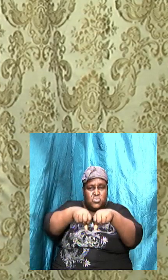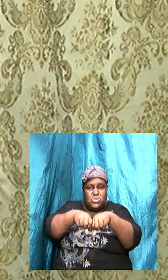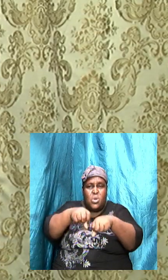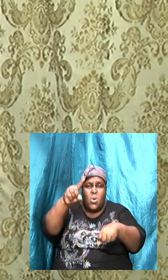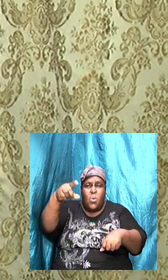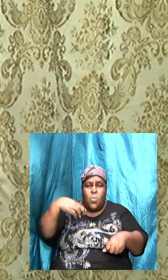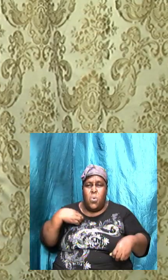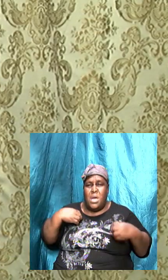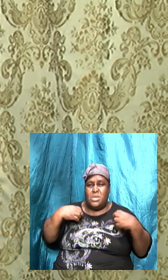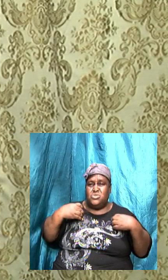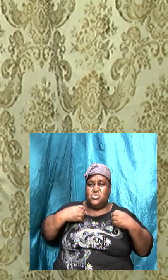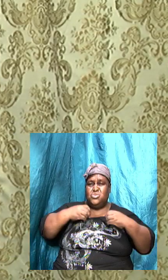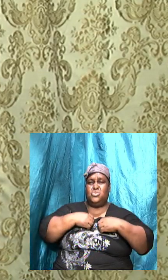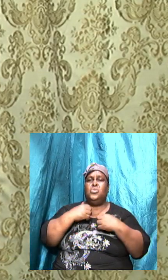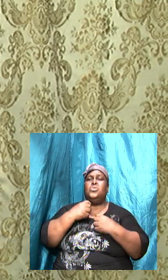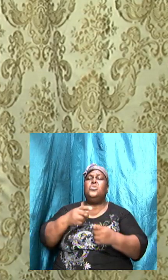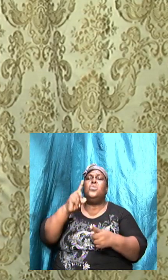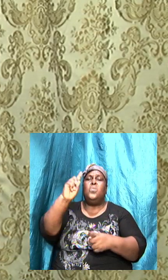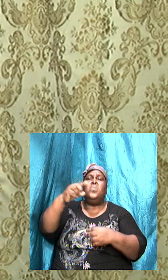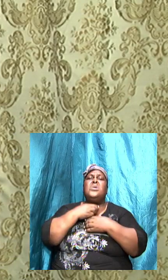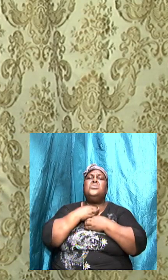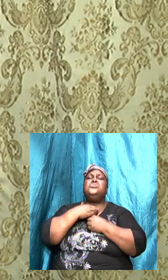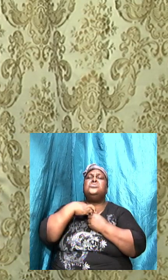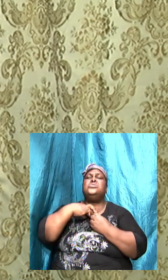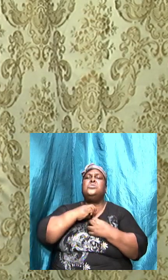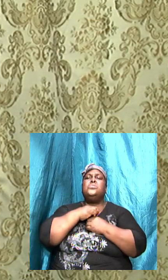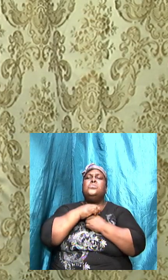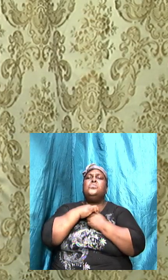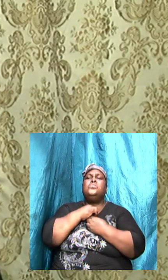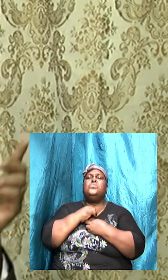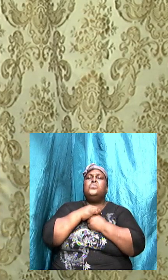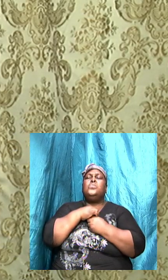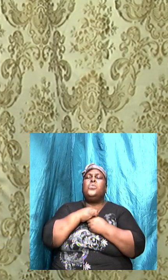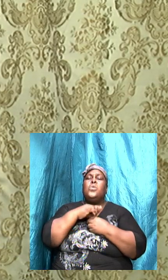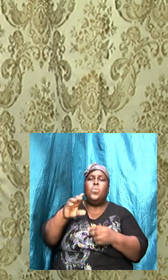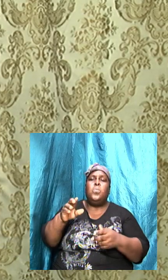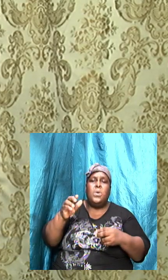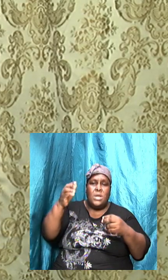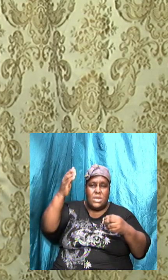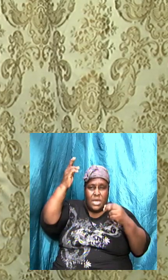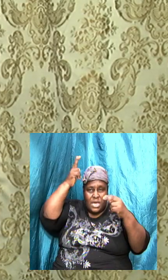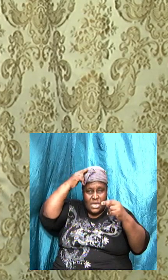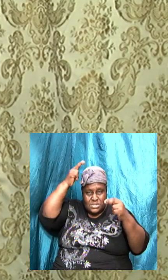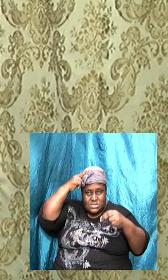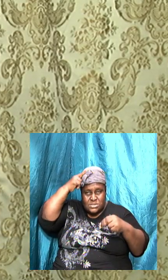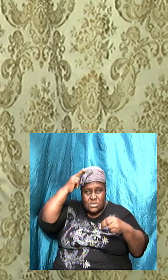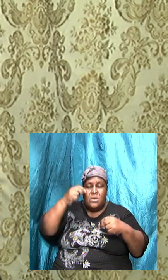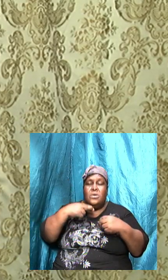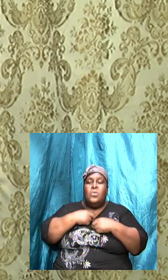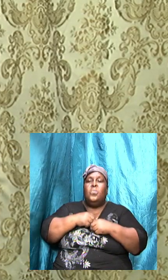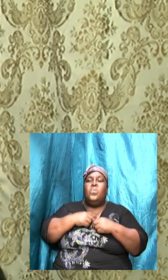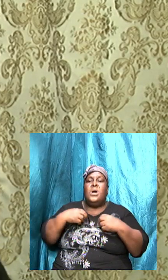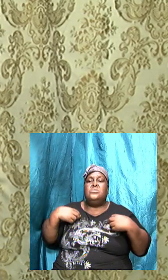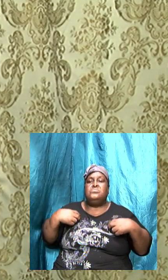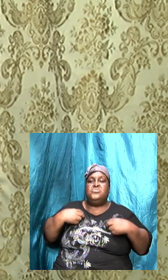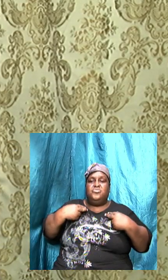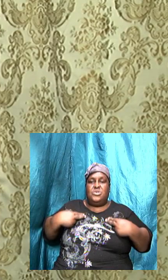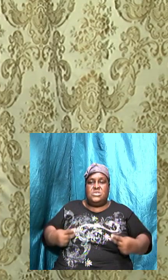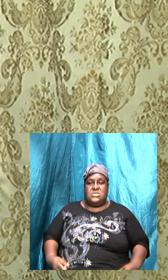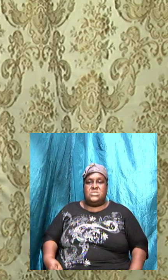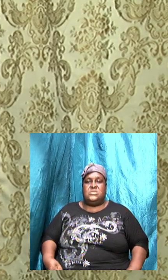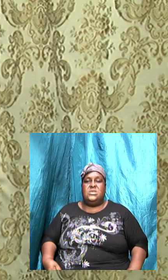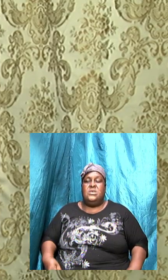upon months, one tie, one dress, one hat, and still